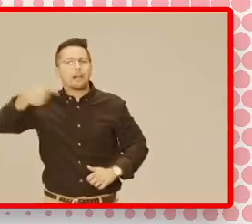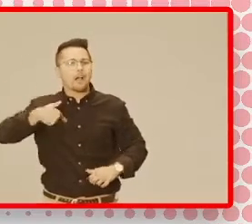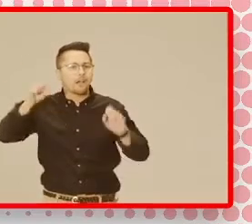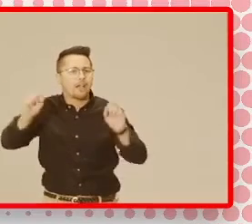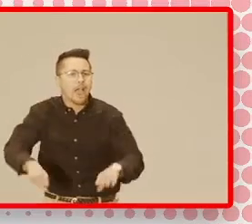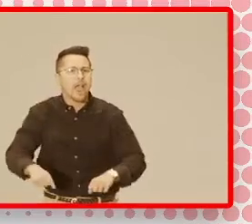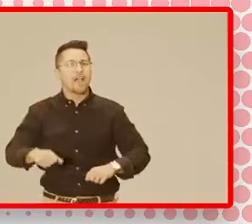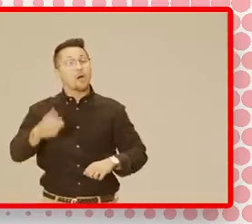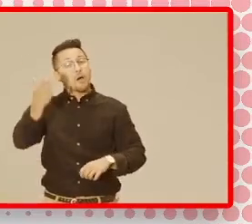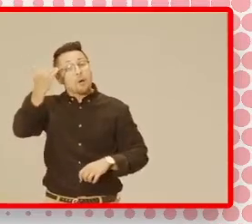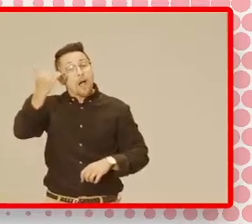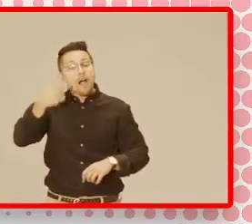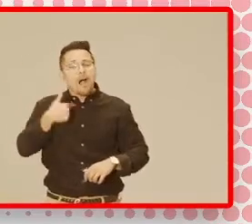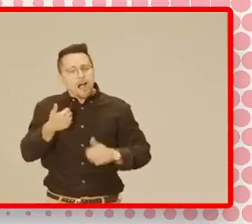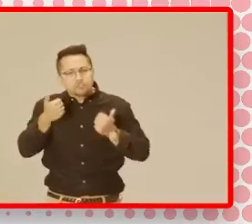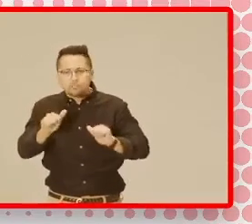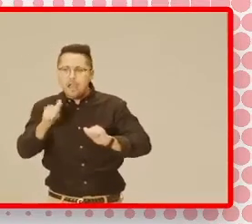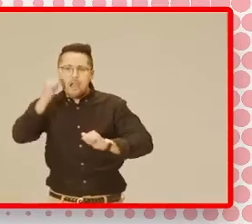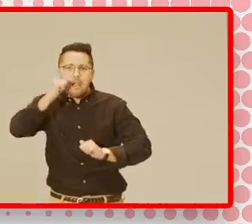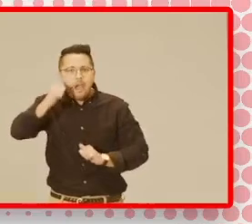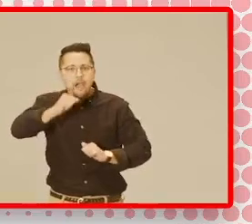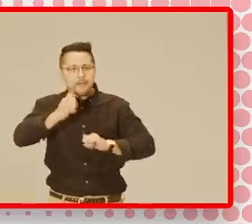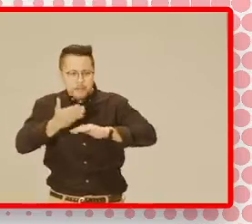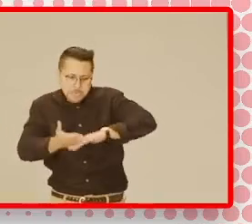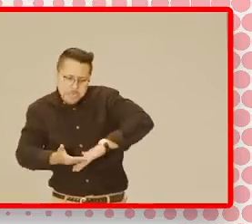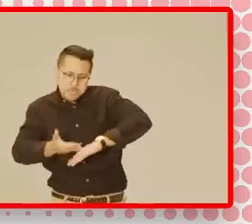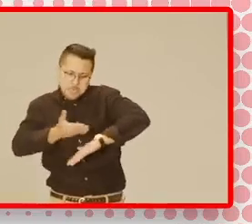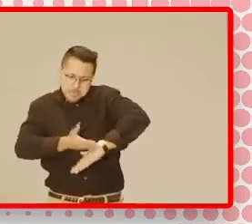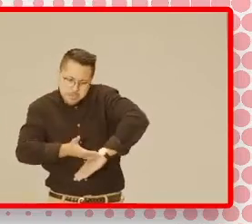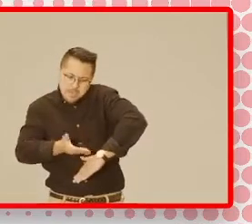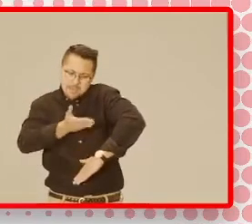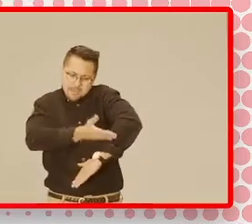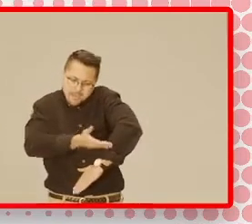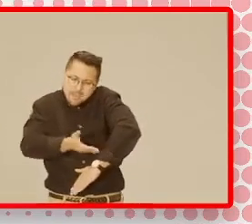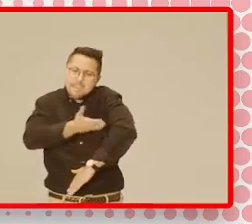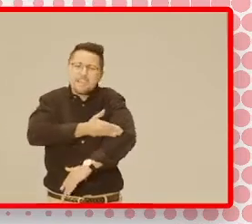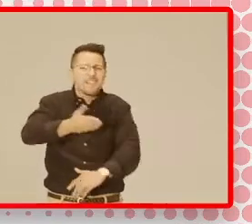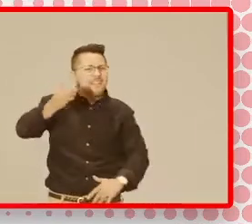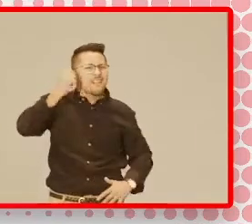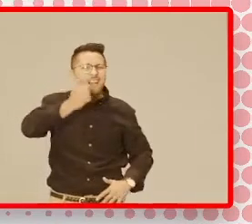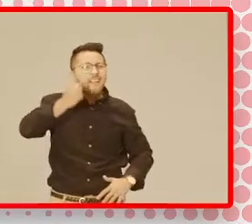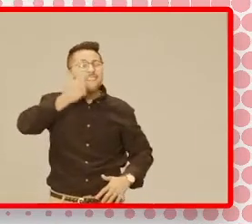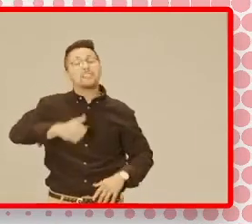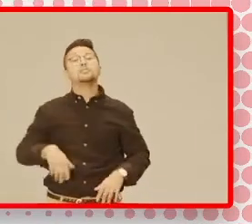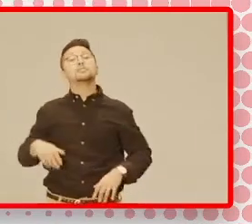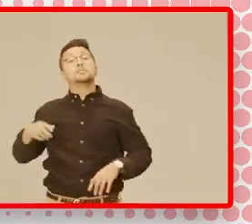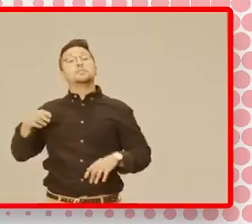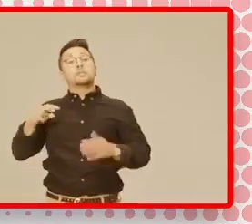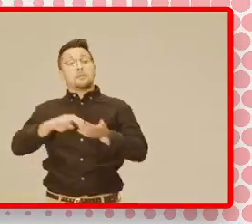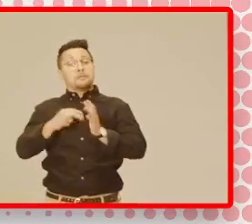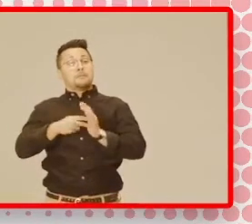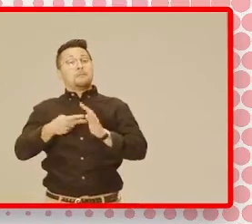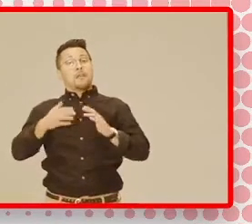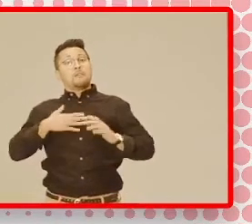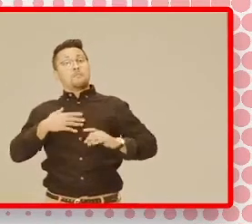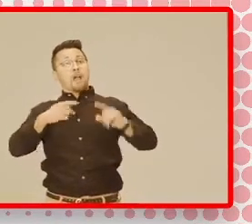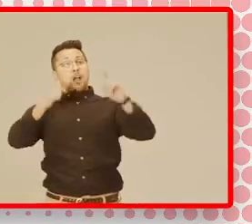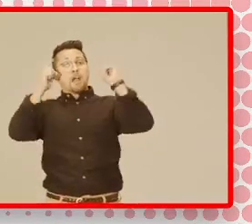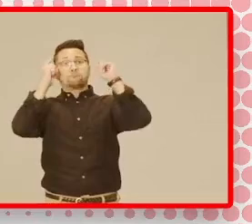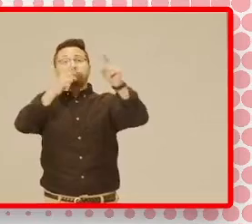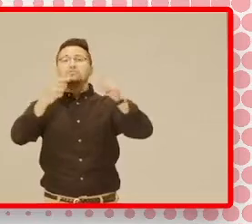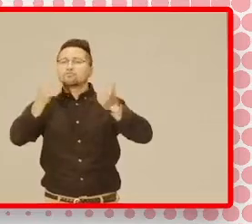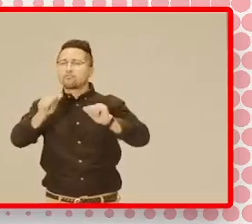1% better each day. My mission is to honor God's gifts of